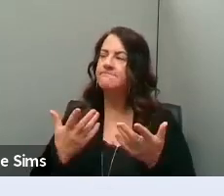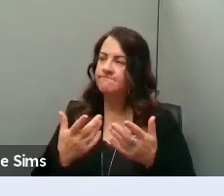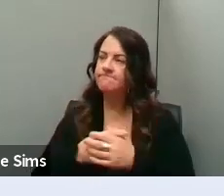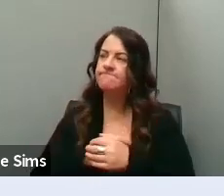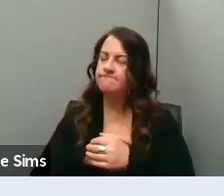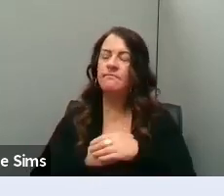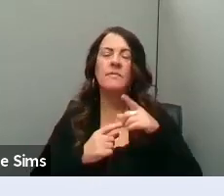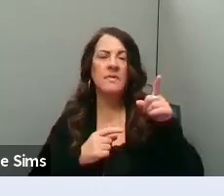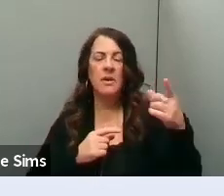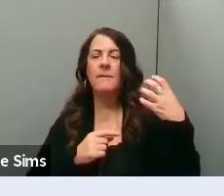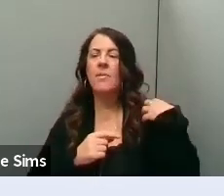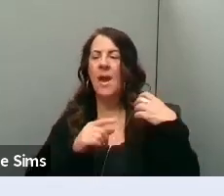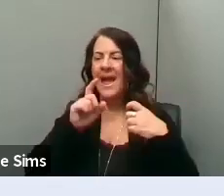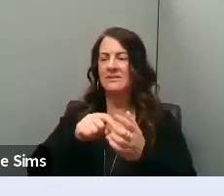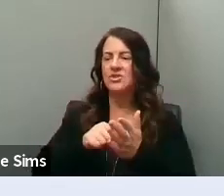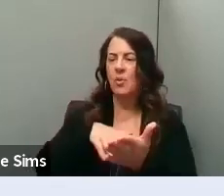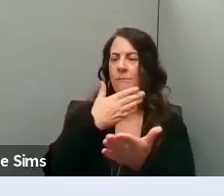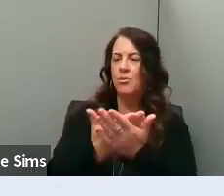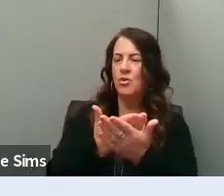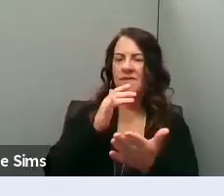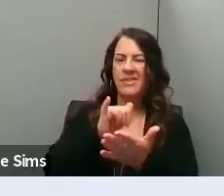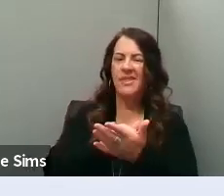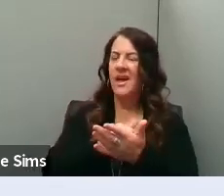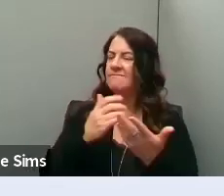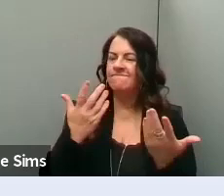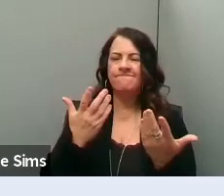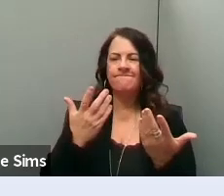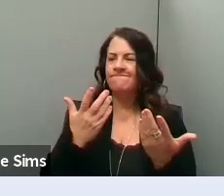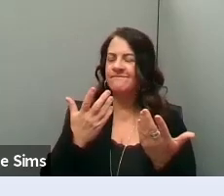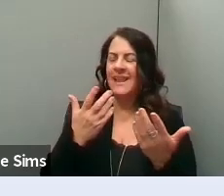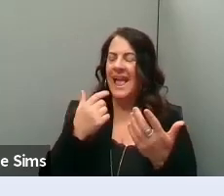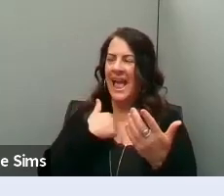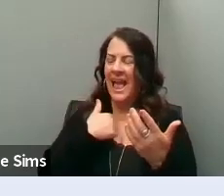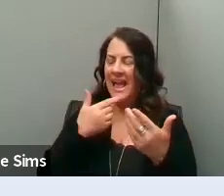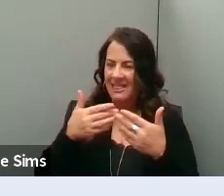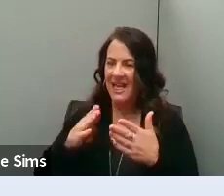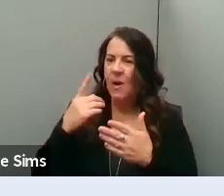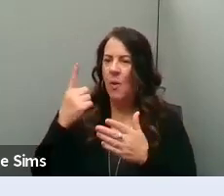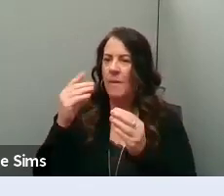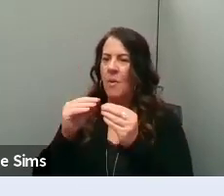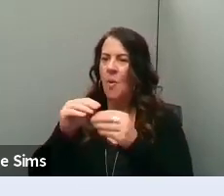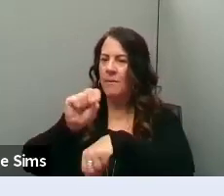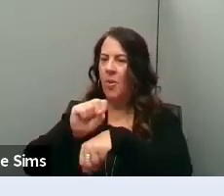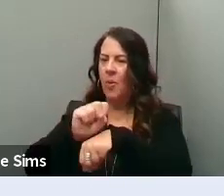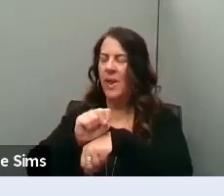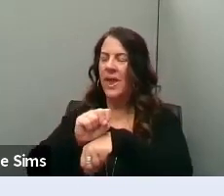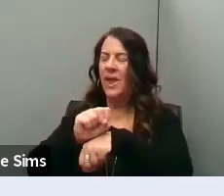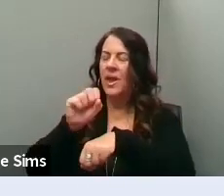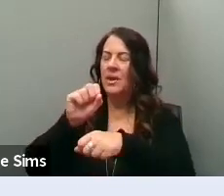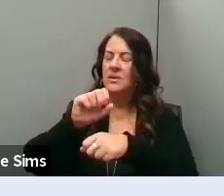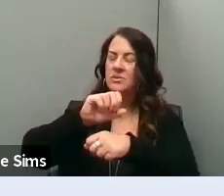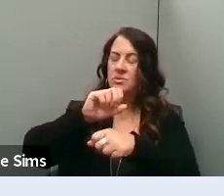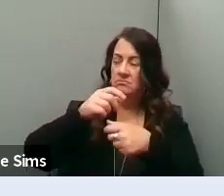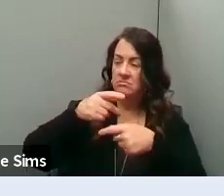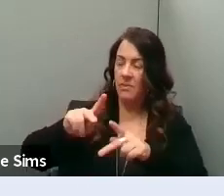undue hardship to have Joe as one additional person working the night shift. It can't